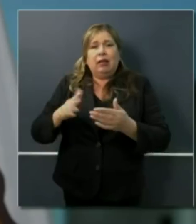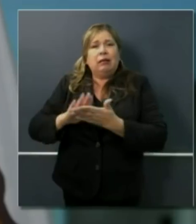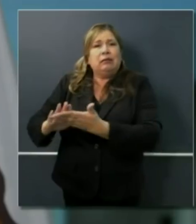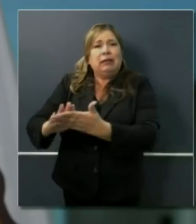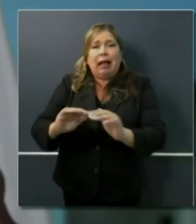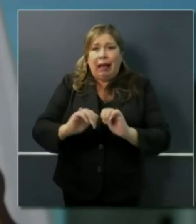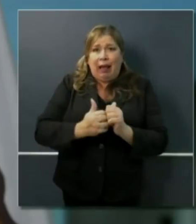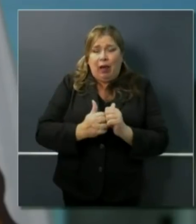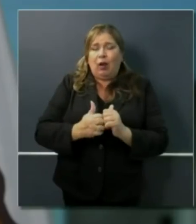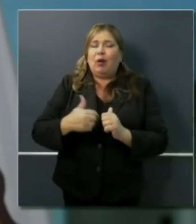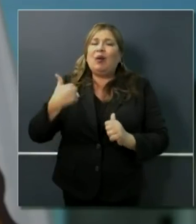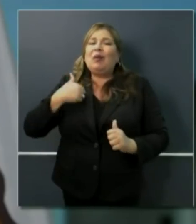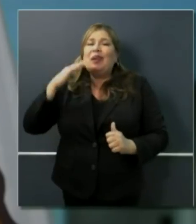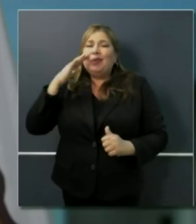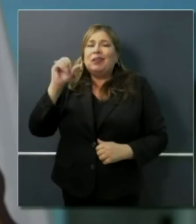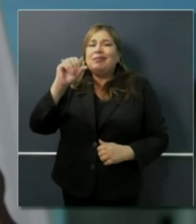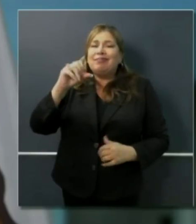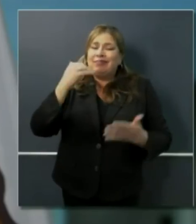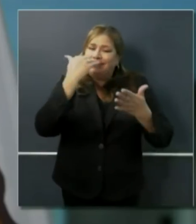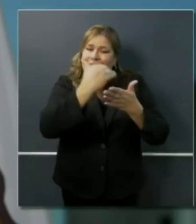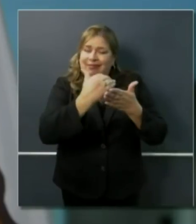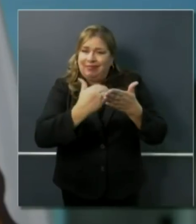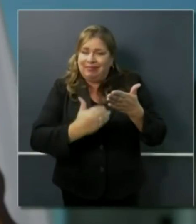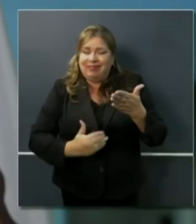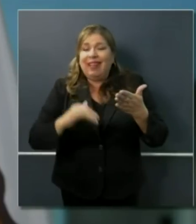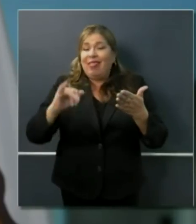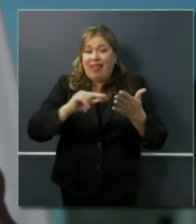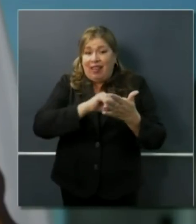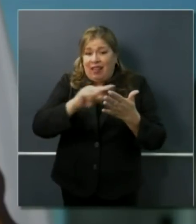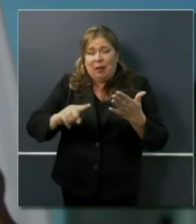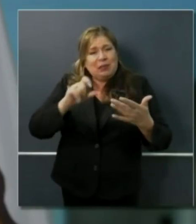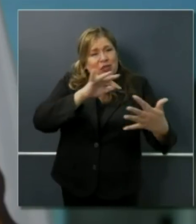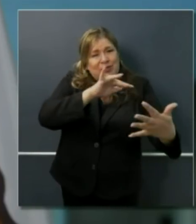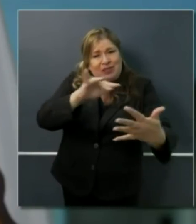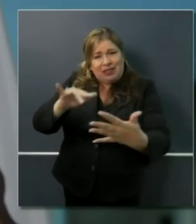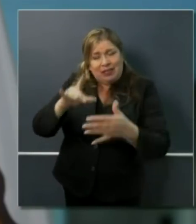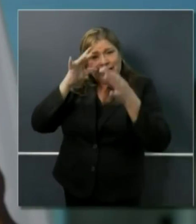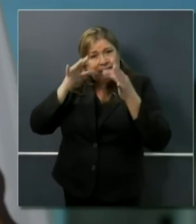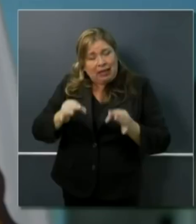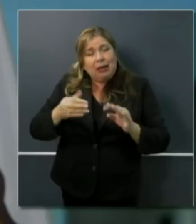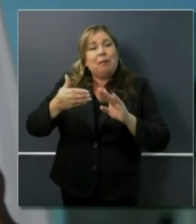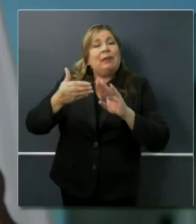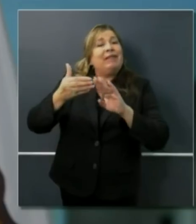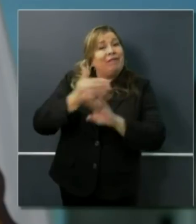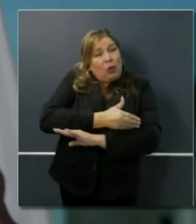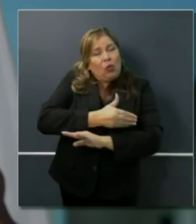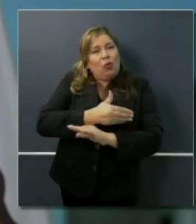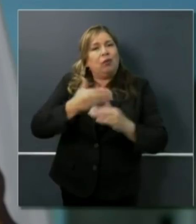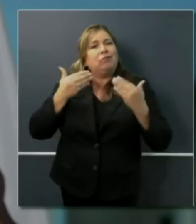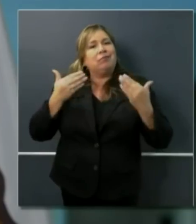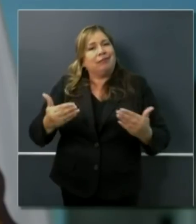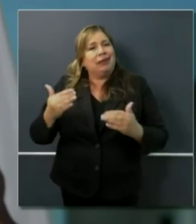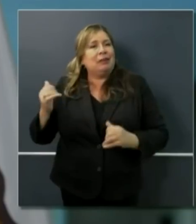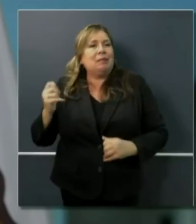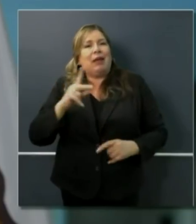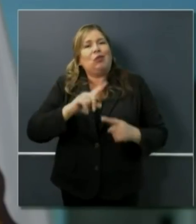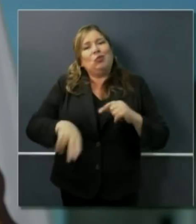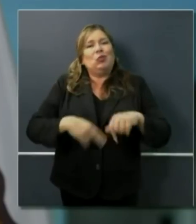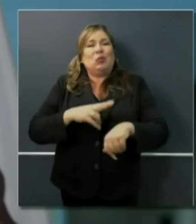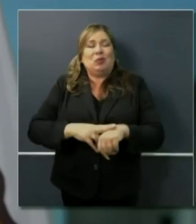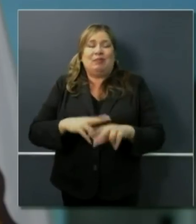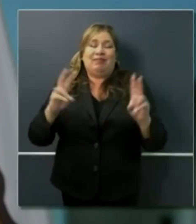again be predicate for reintroducing, again, a semblance of normalcy that, again, I recognize as